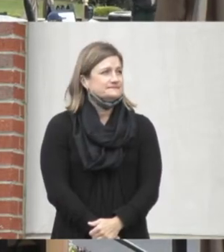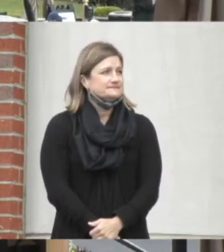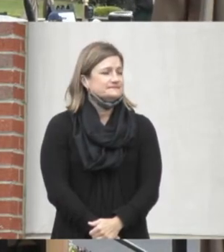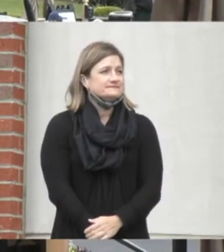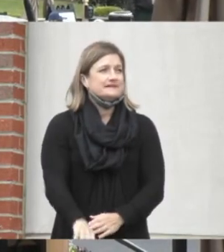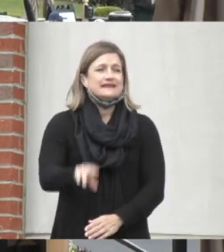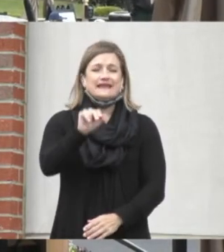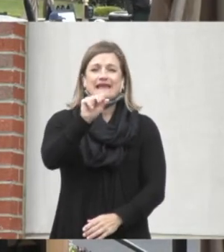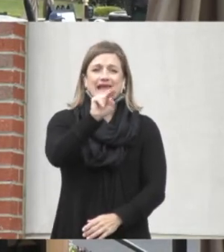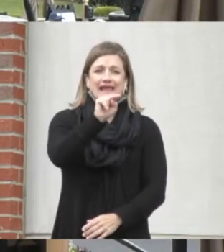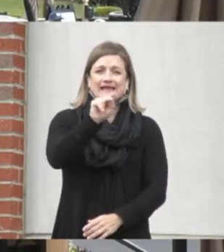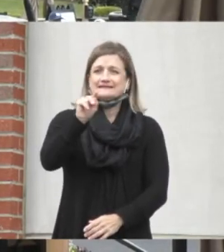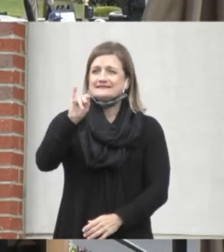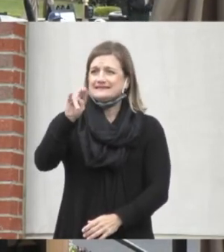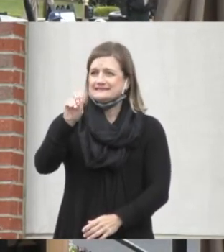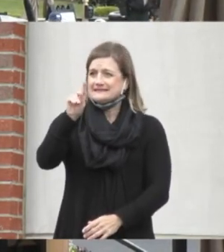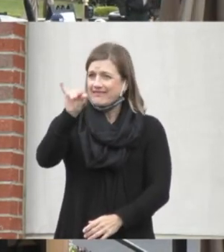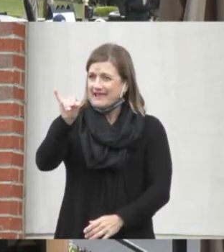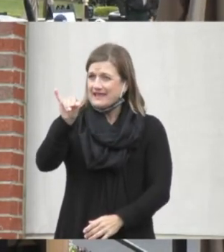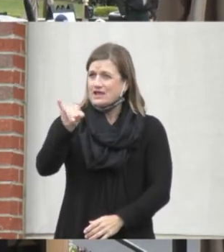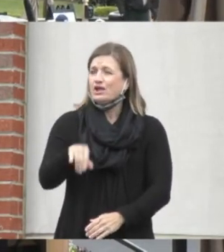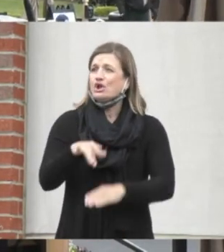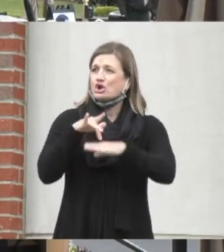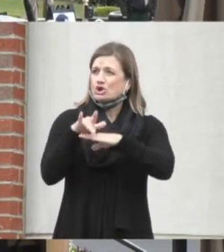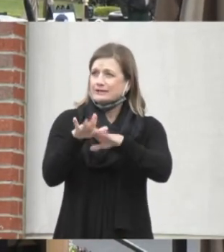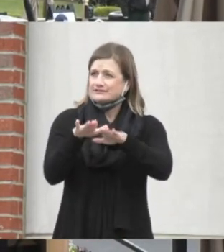Ann Tinsley, Early Childhood Education.